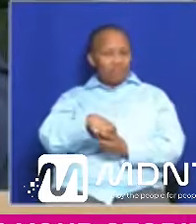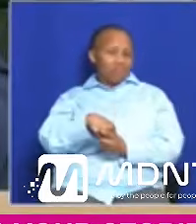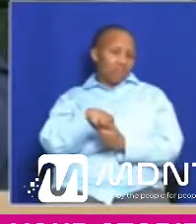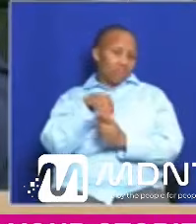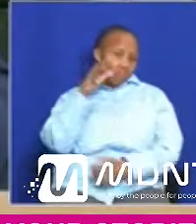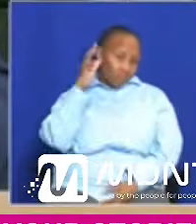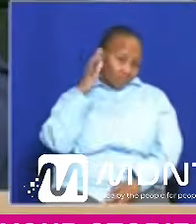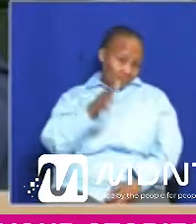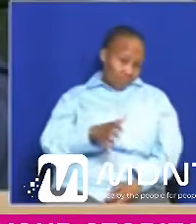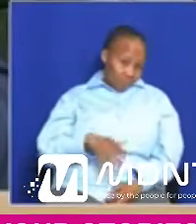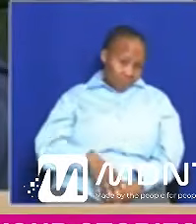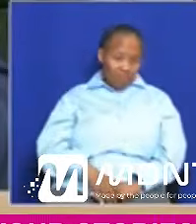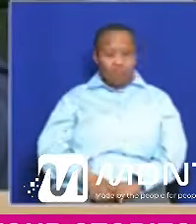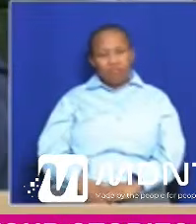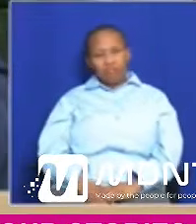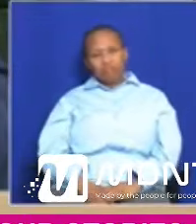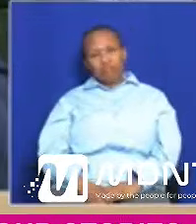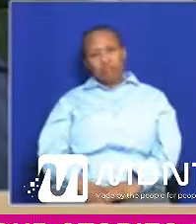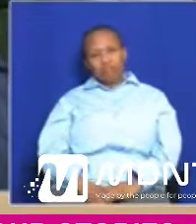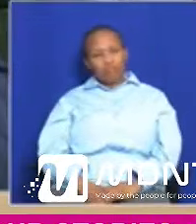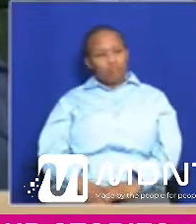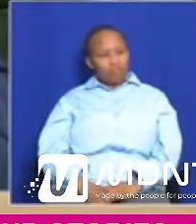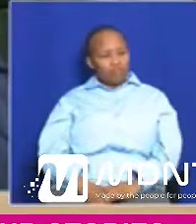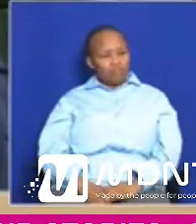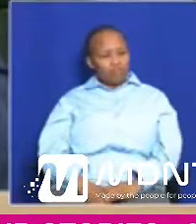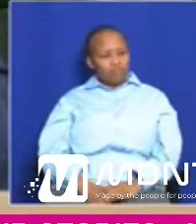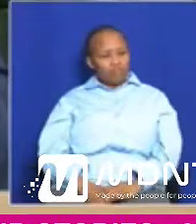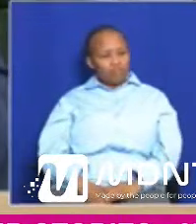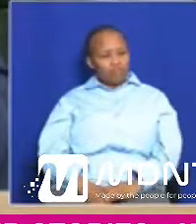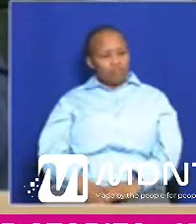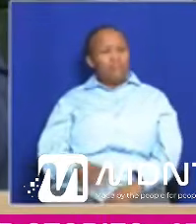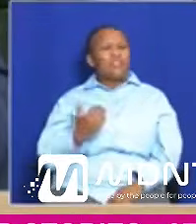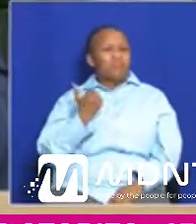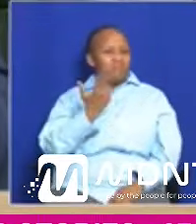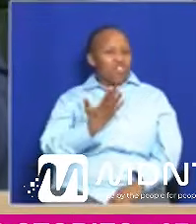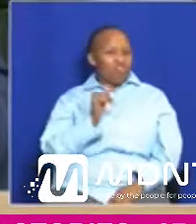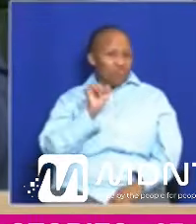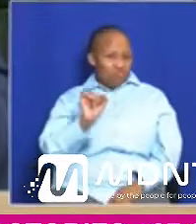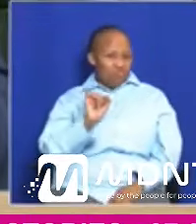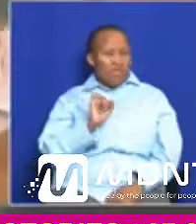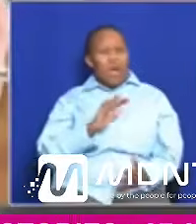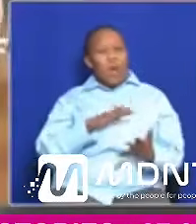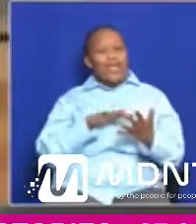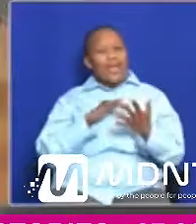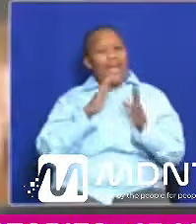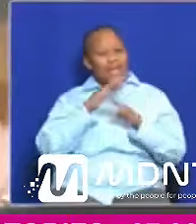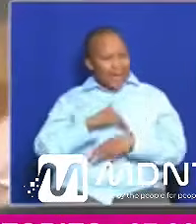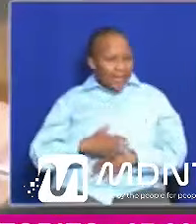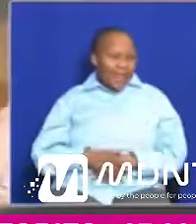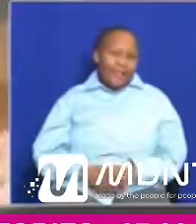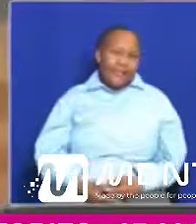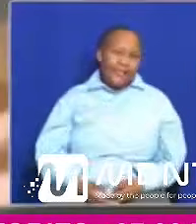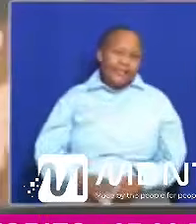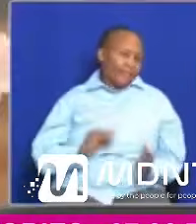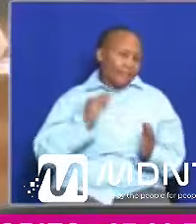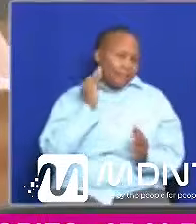That's where your submissions are seriously lacking. Indeed, if, as I said, if that is what you expect of